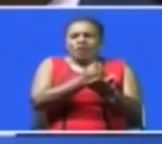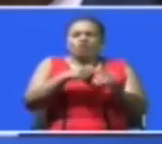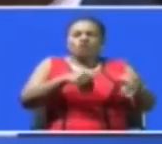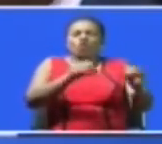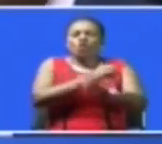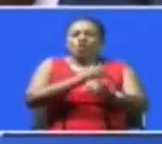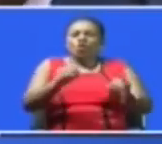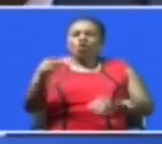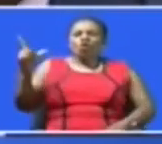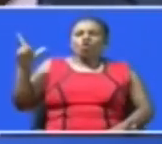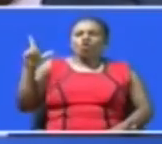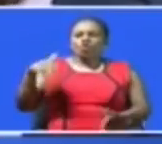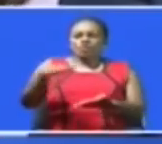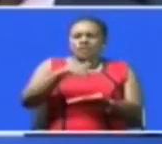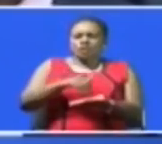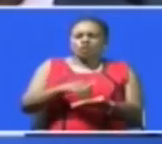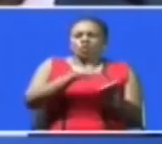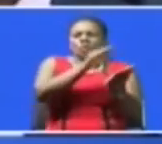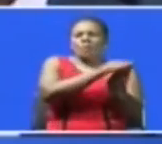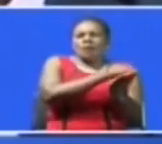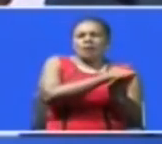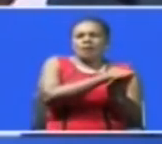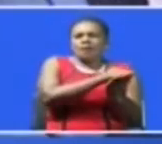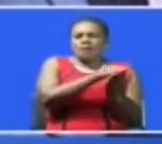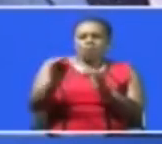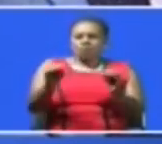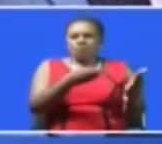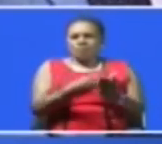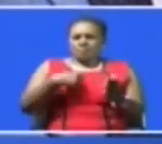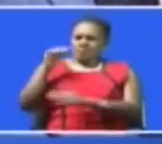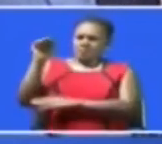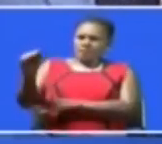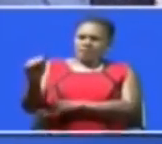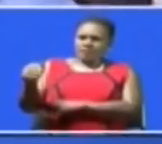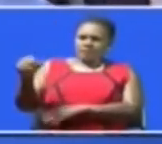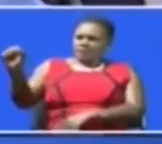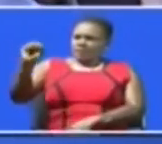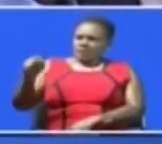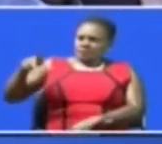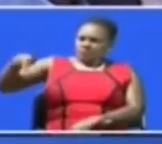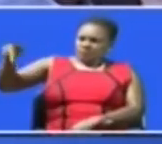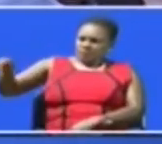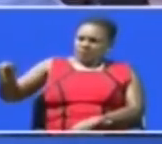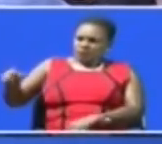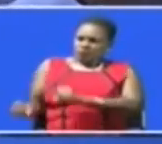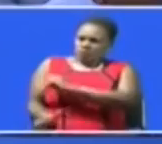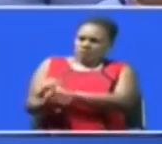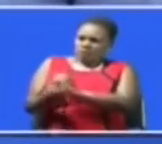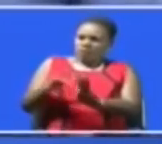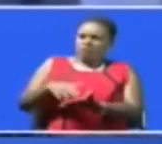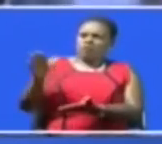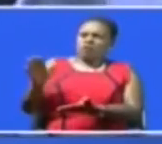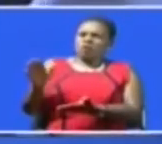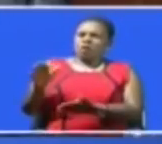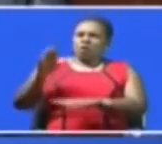comply with the Central Bank of Kenya's prudential guidelines on moving money. Let me ask Madam SPP to expound on that.